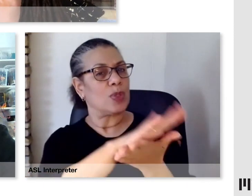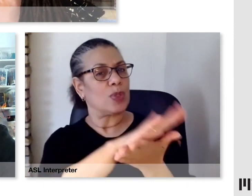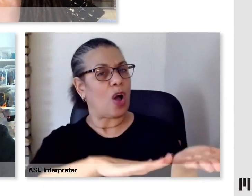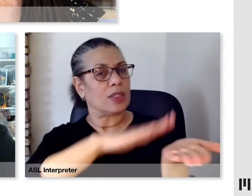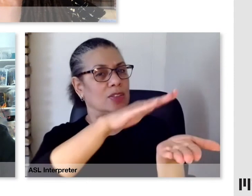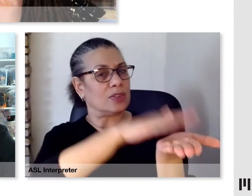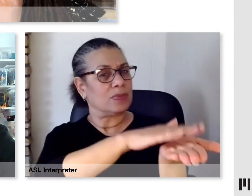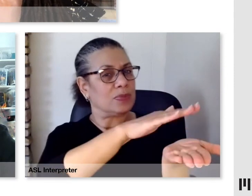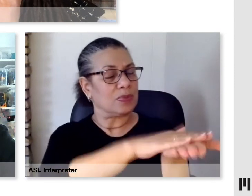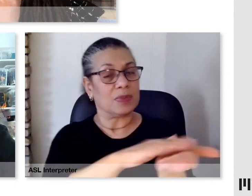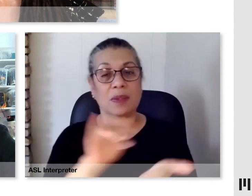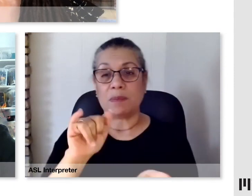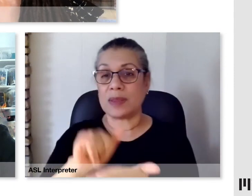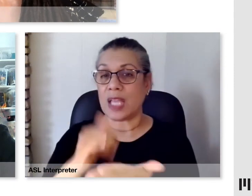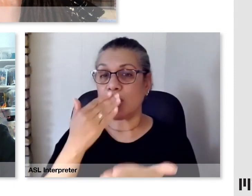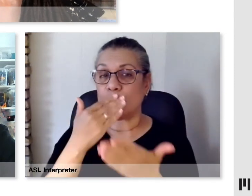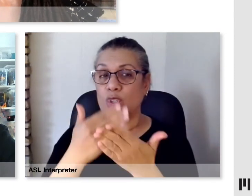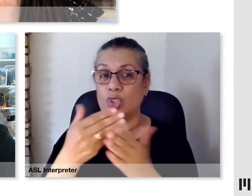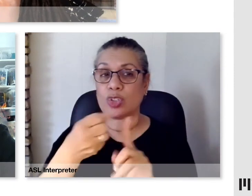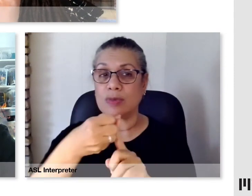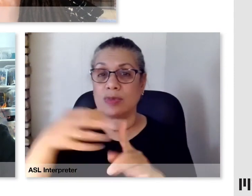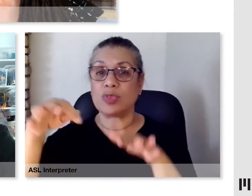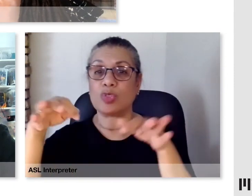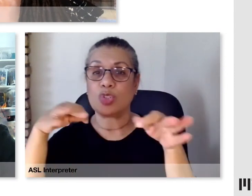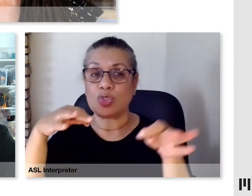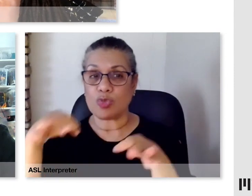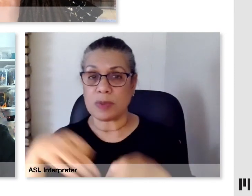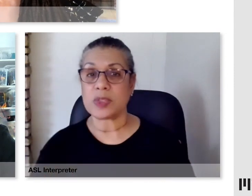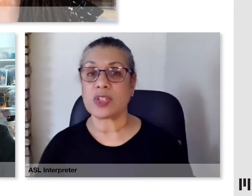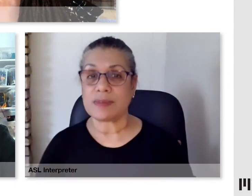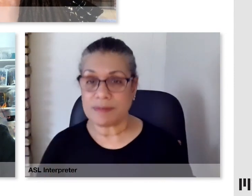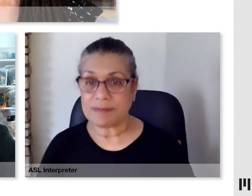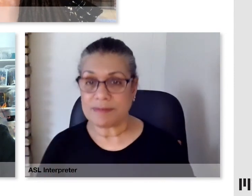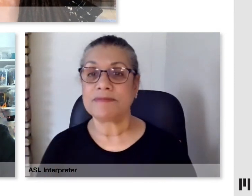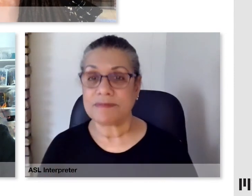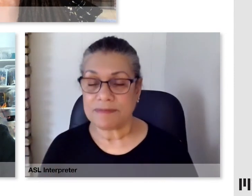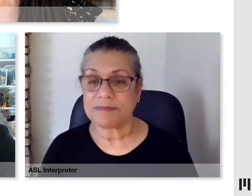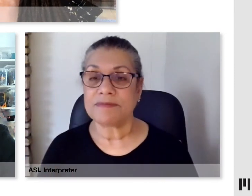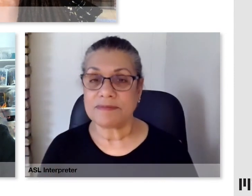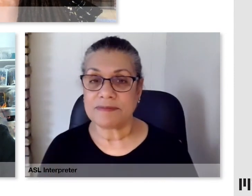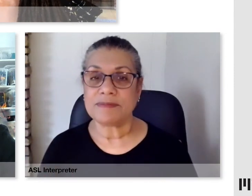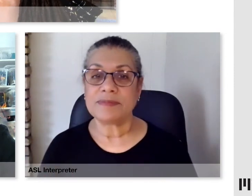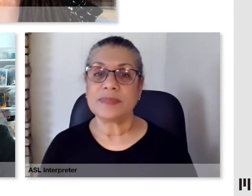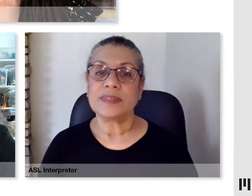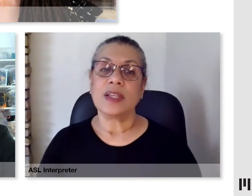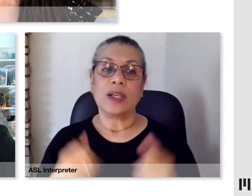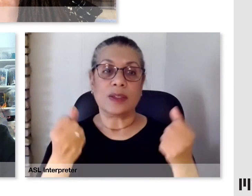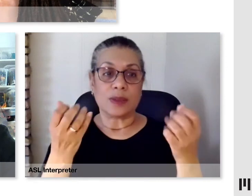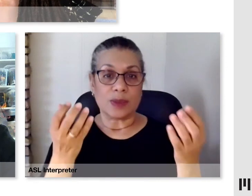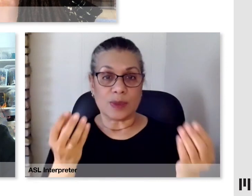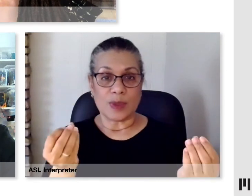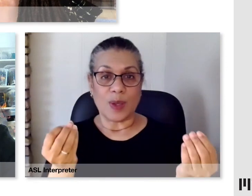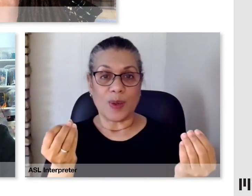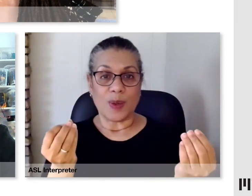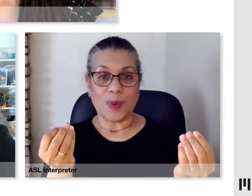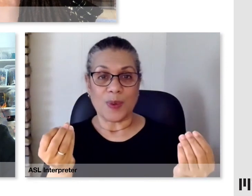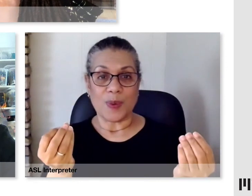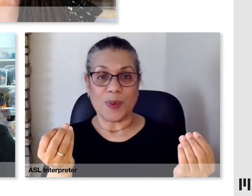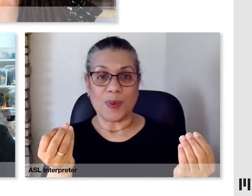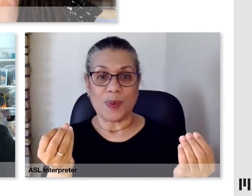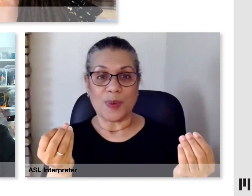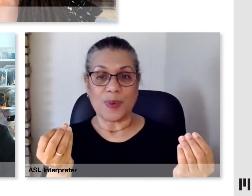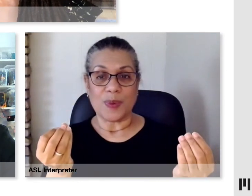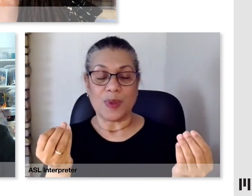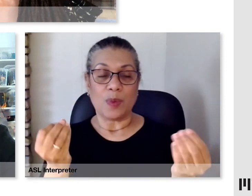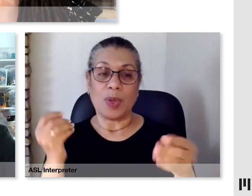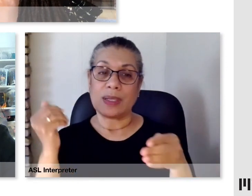good description of why it should be applied to those disciplines. And so we're coming